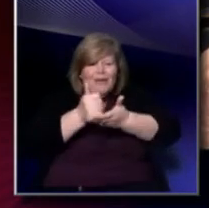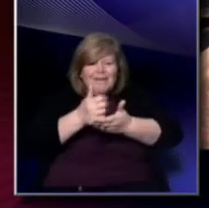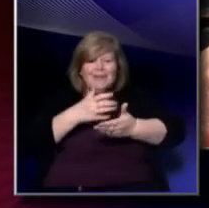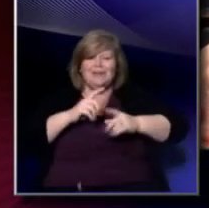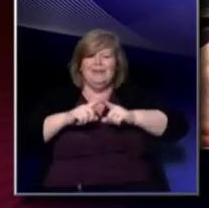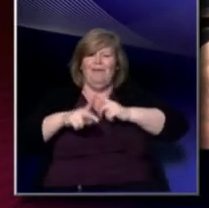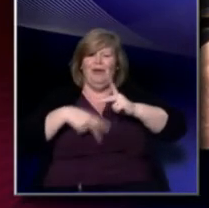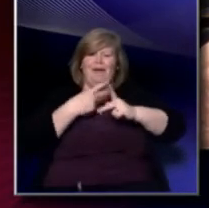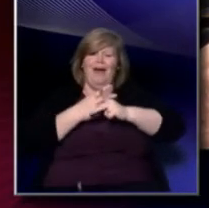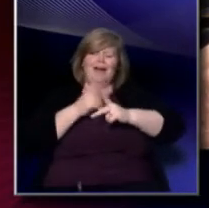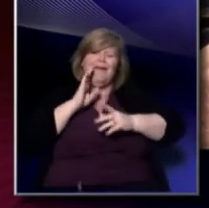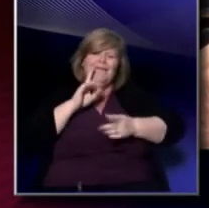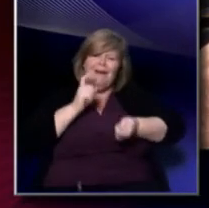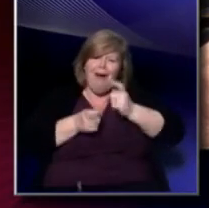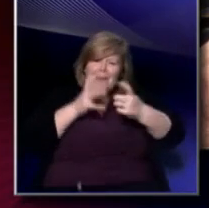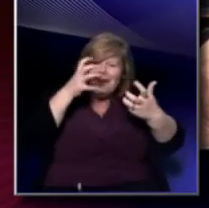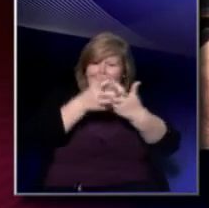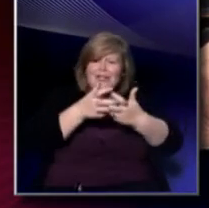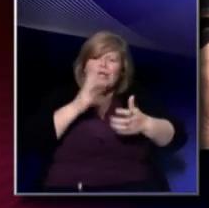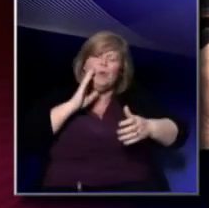that we'd be adding on top of that?